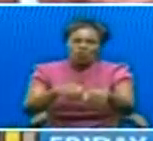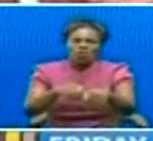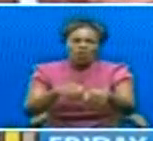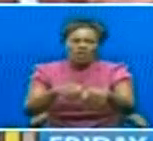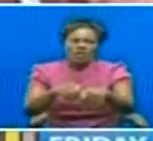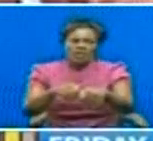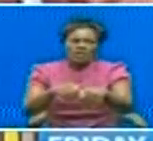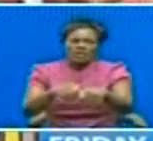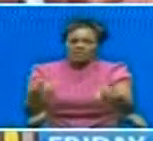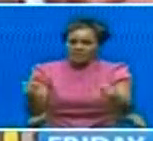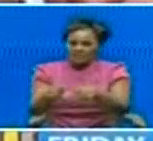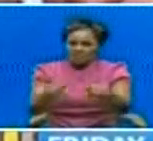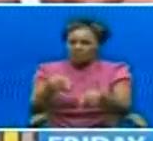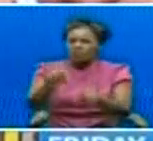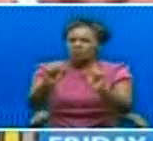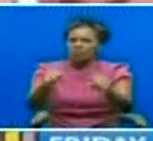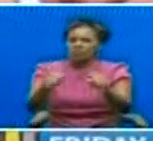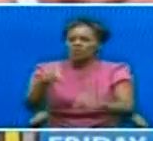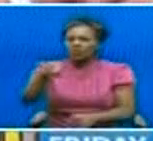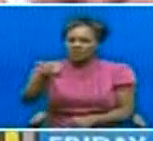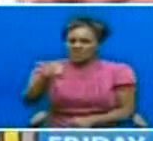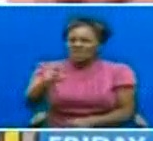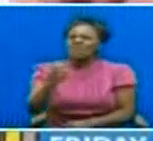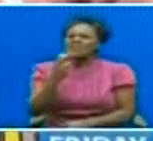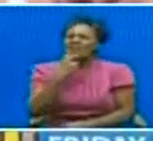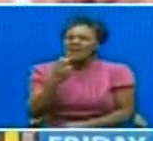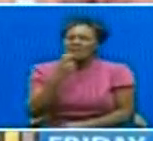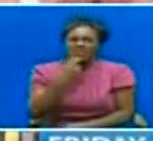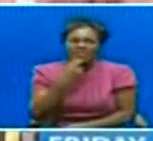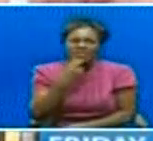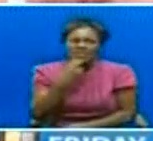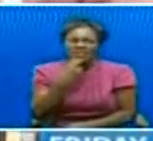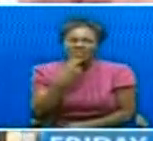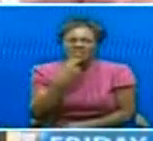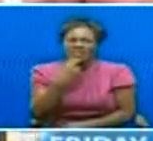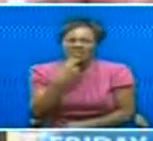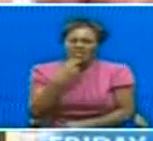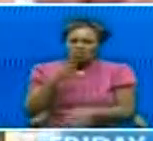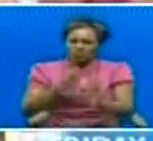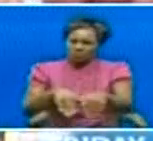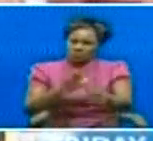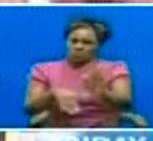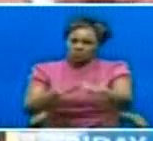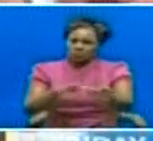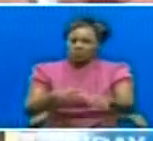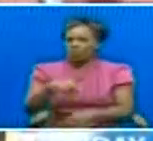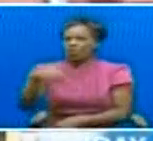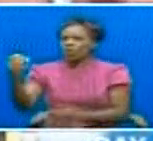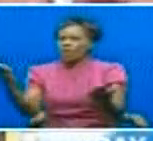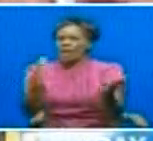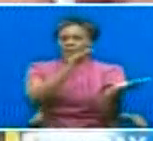And just like her, you may find yourself laughing, or should I say, in this case, sewing all the way to the